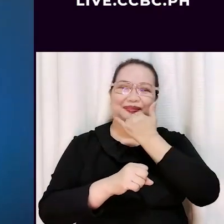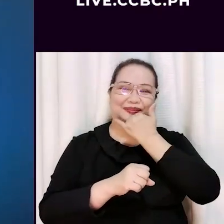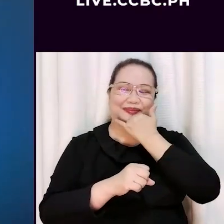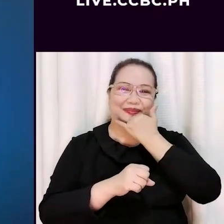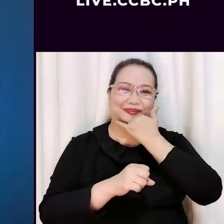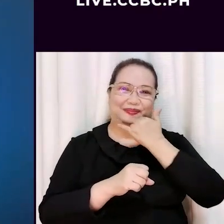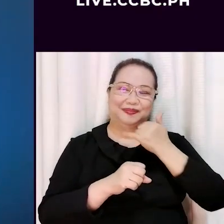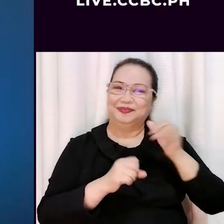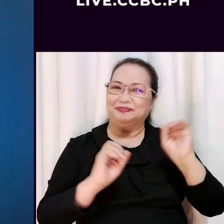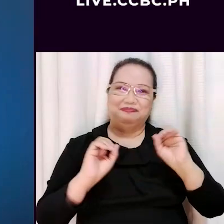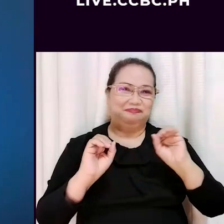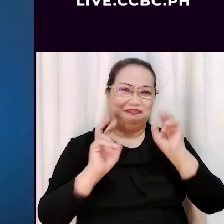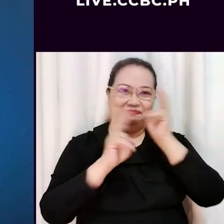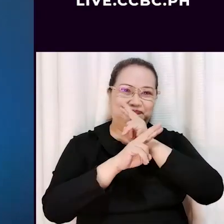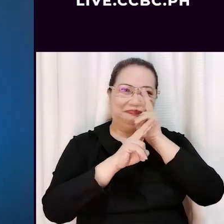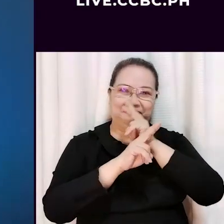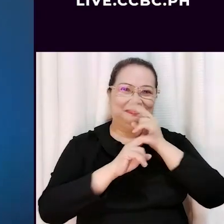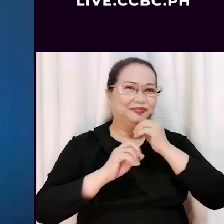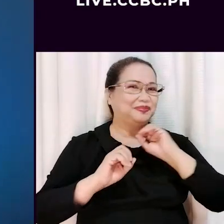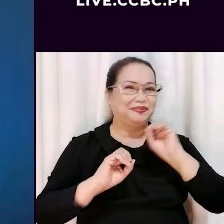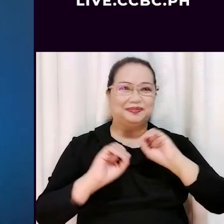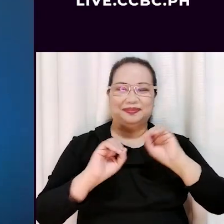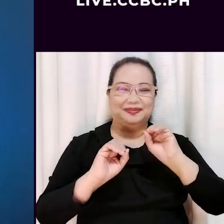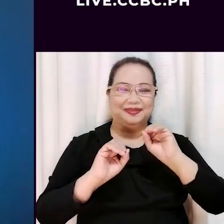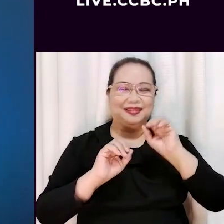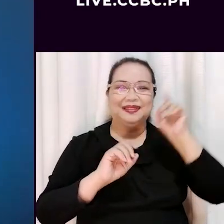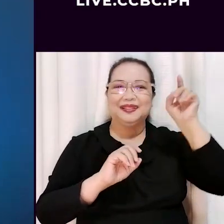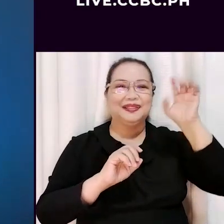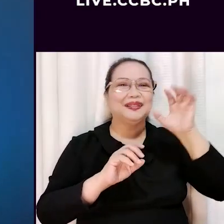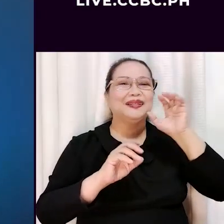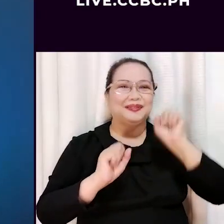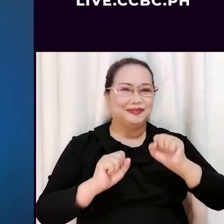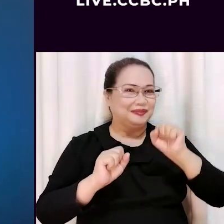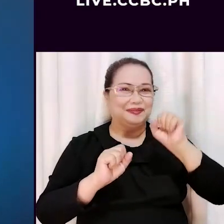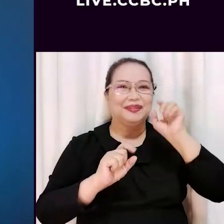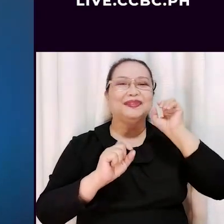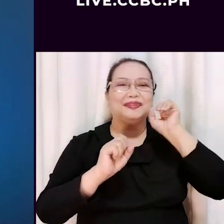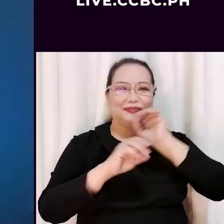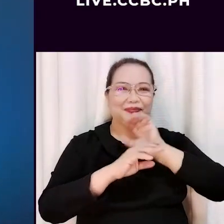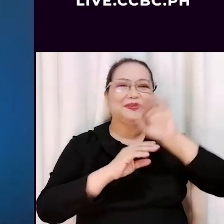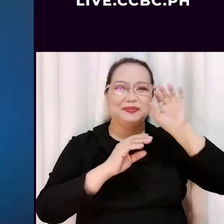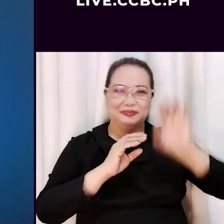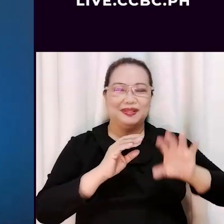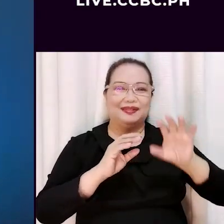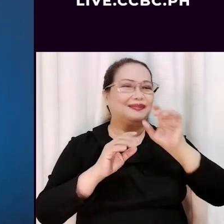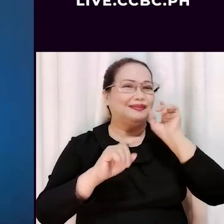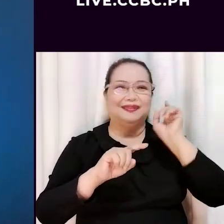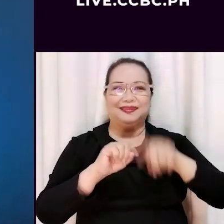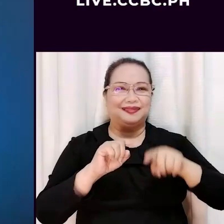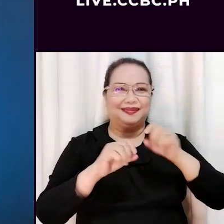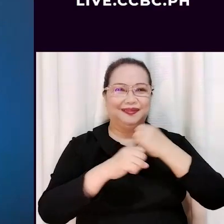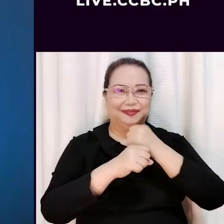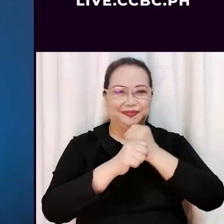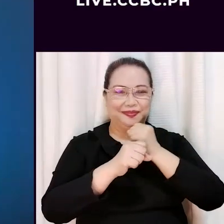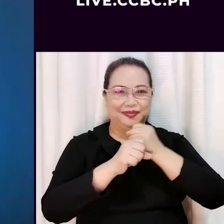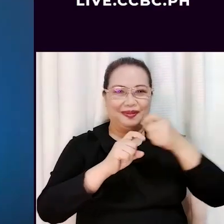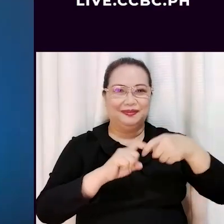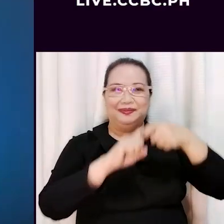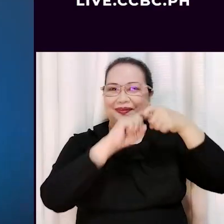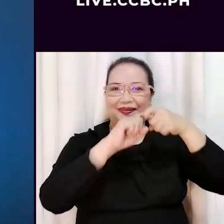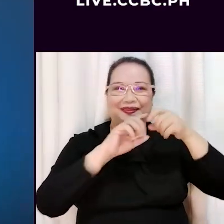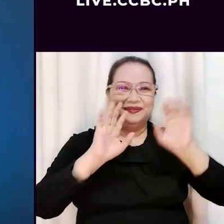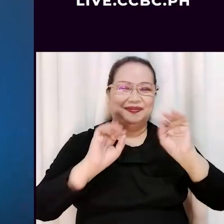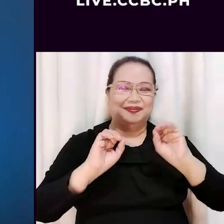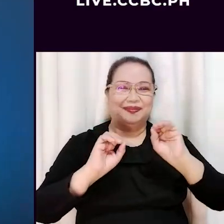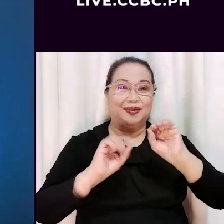and He's not going to make His work undone. Excited ako dyan. And so this August, September, we're